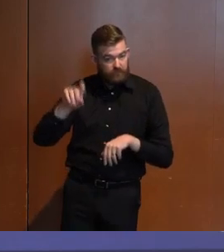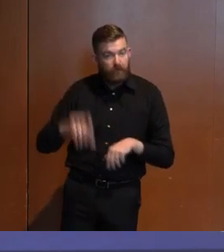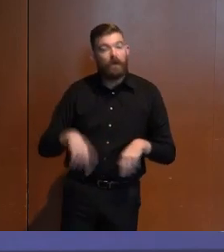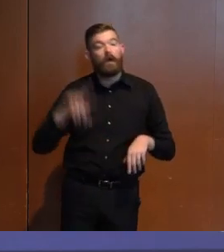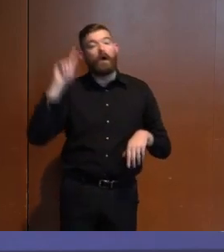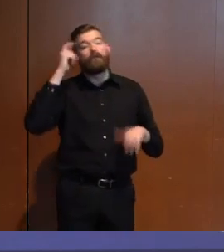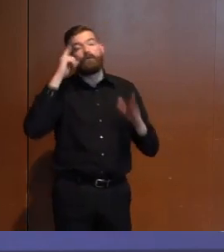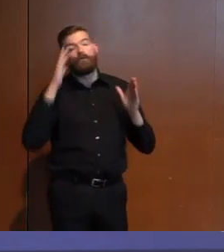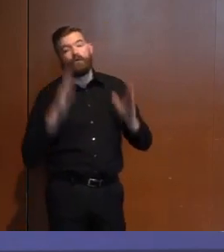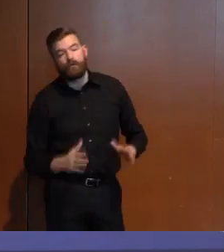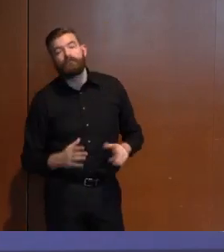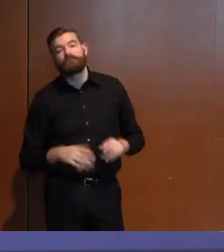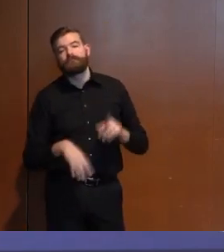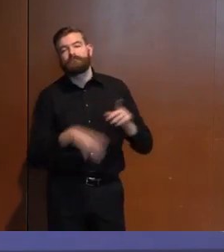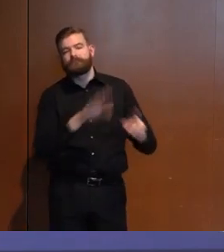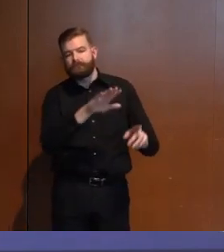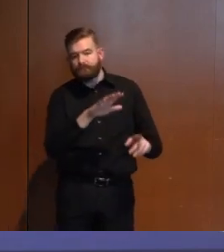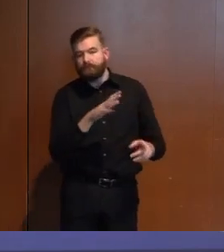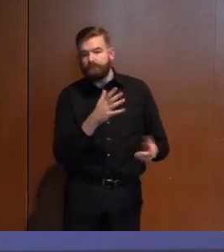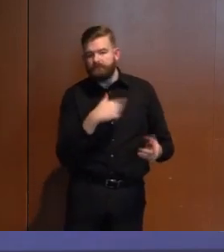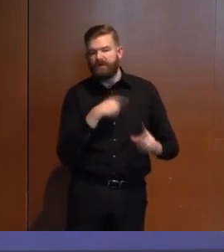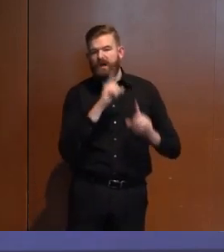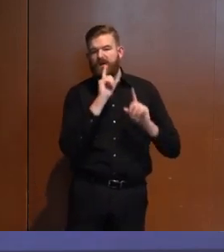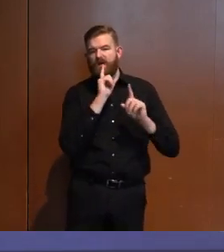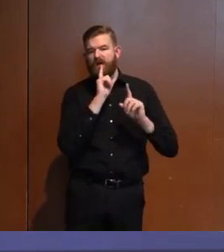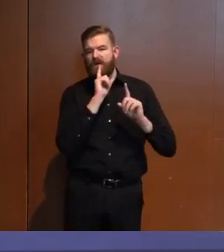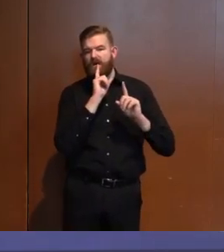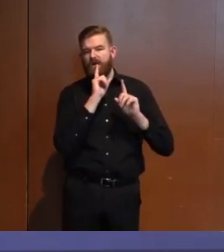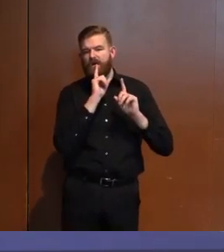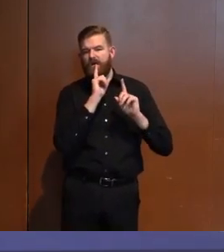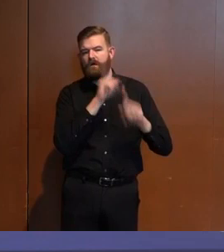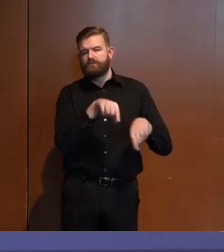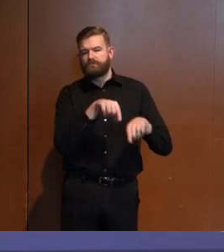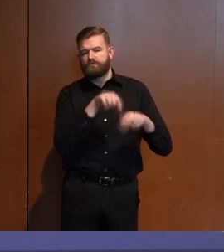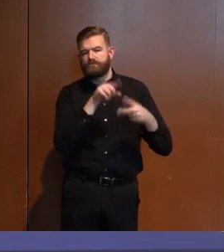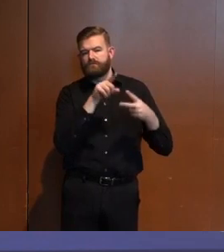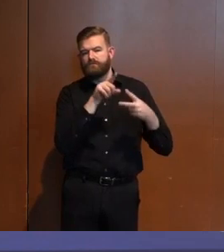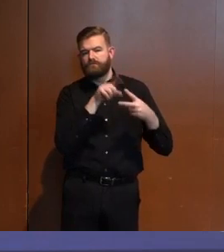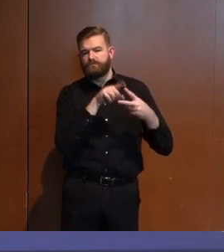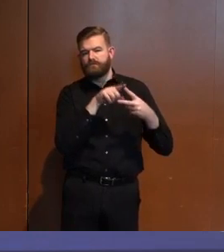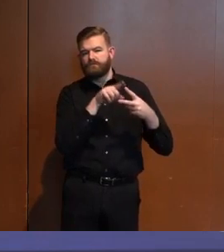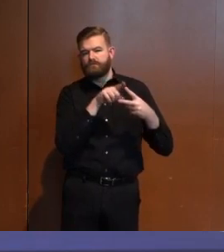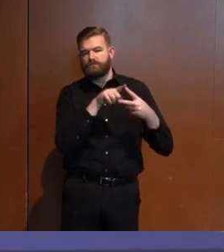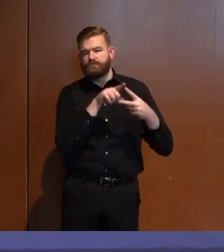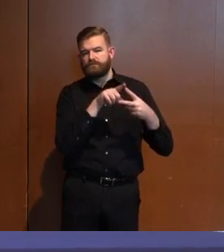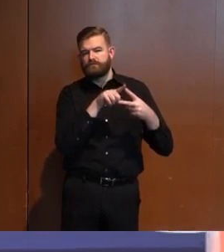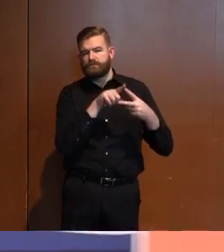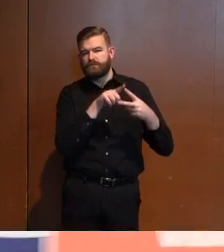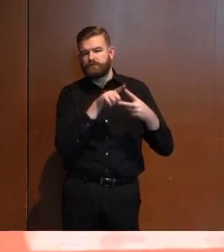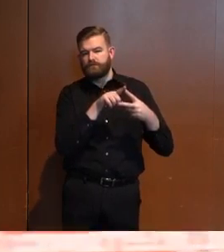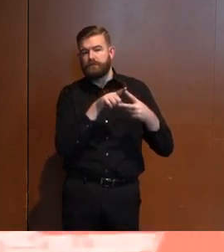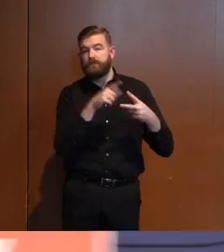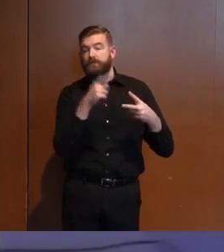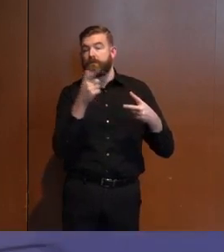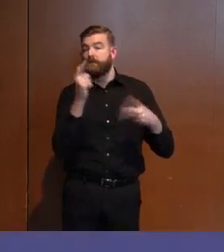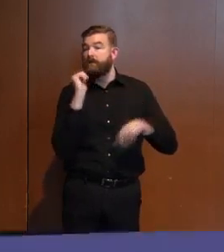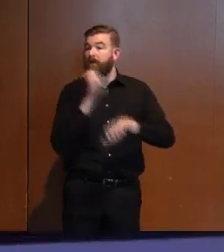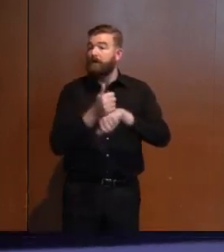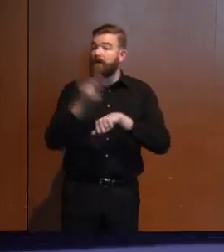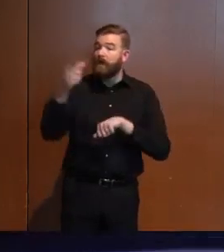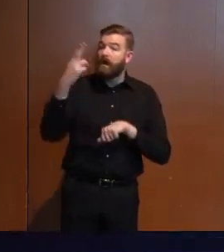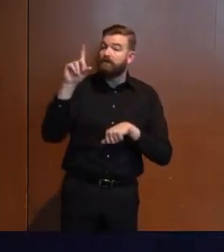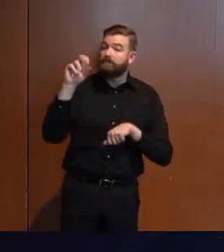control, and there's no magic that it's in Hudson versus Bergen. Is that fair to say, guys? That's fair. It's that the footprint of that exposition center,